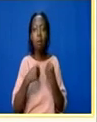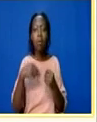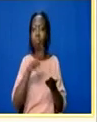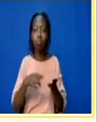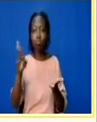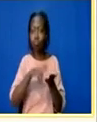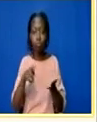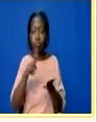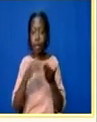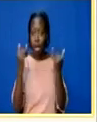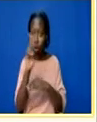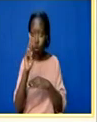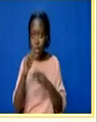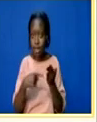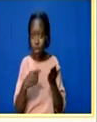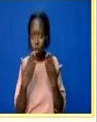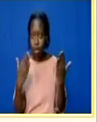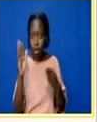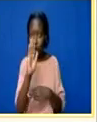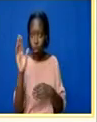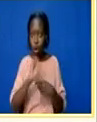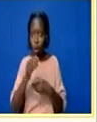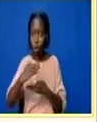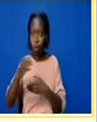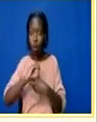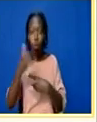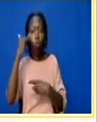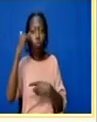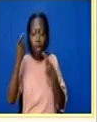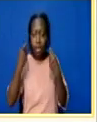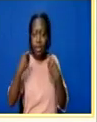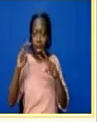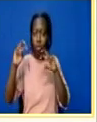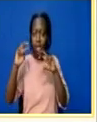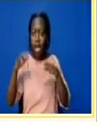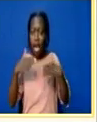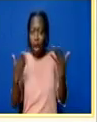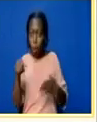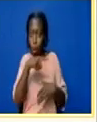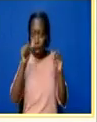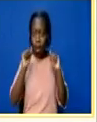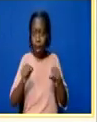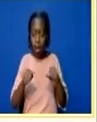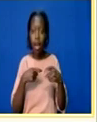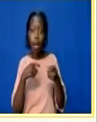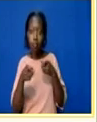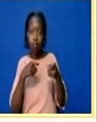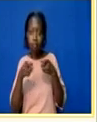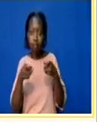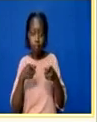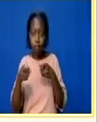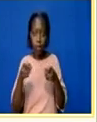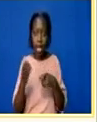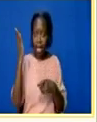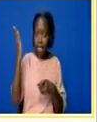the, of course, the help of your parent or guardian, find out ways on how we can prevent and control